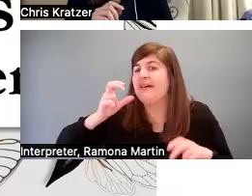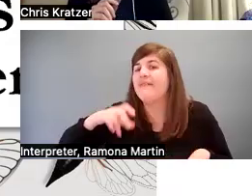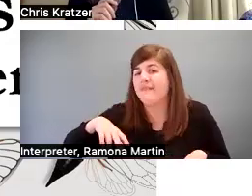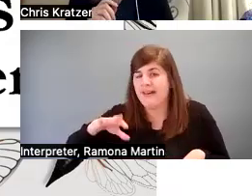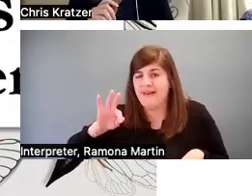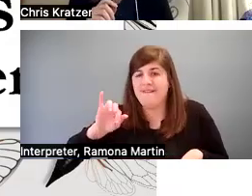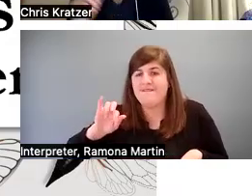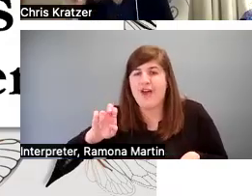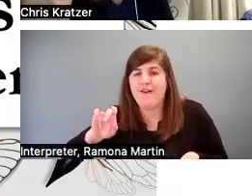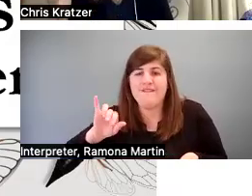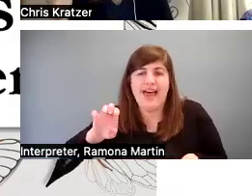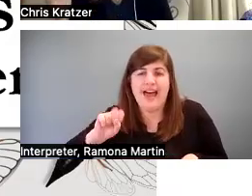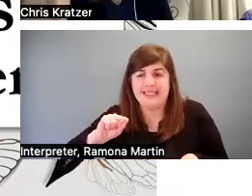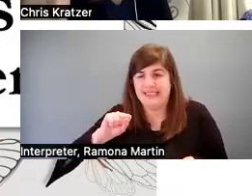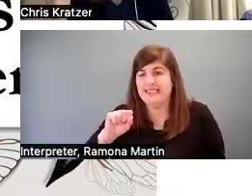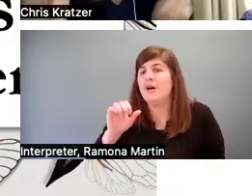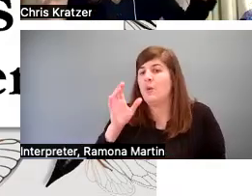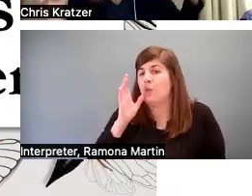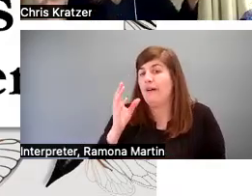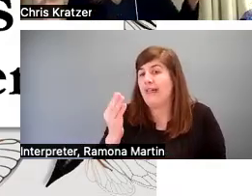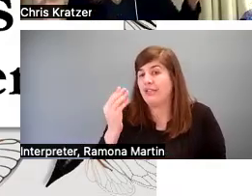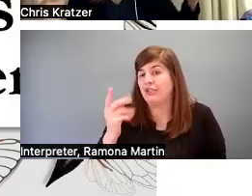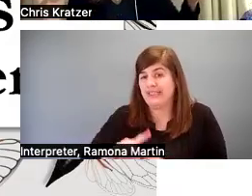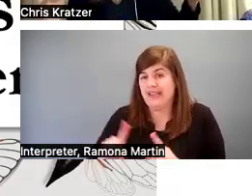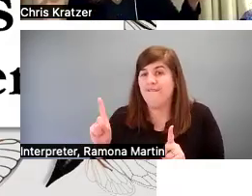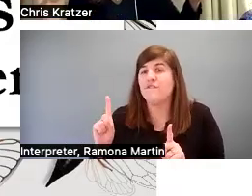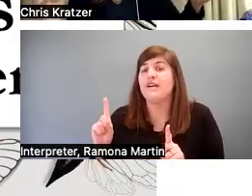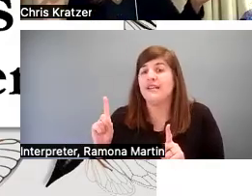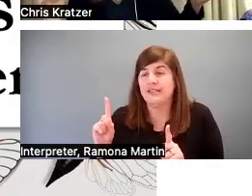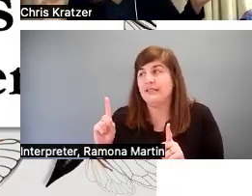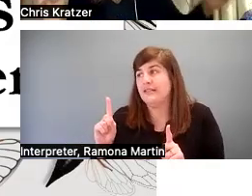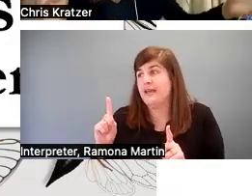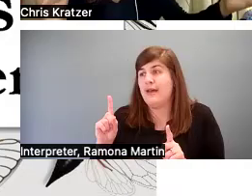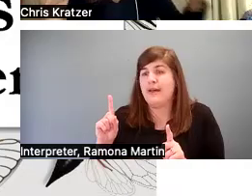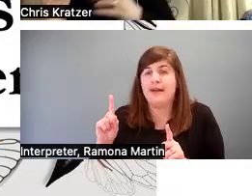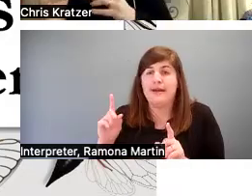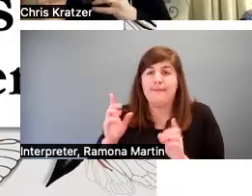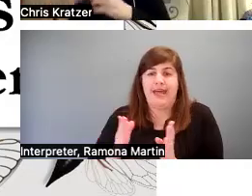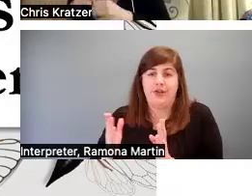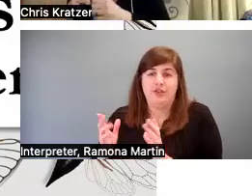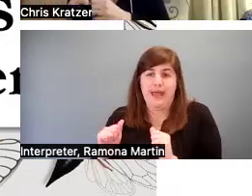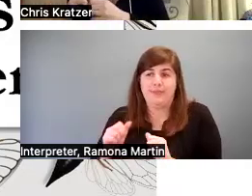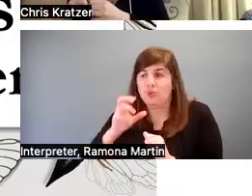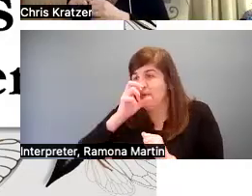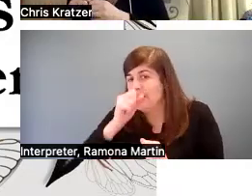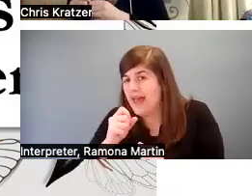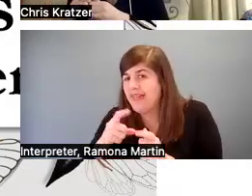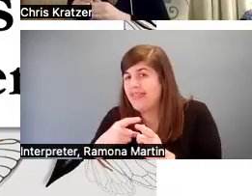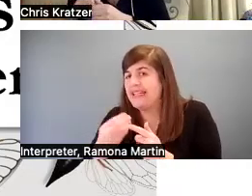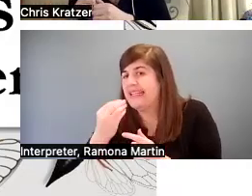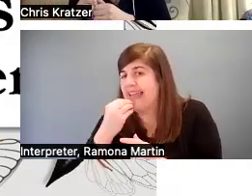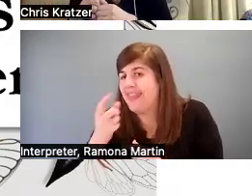beetles that will flash with a different species pattern in order to lure them in and then eat them.